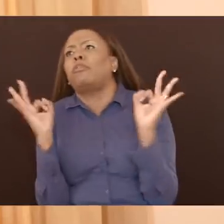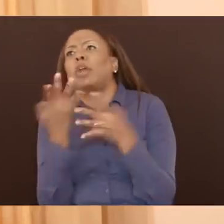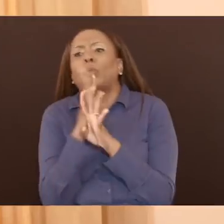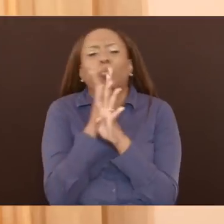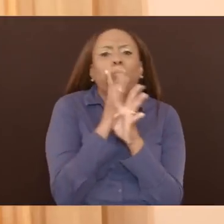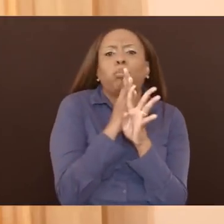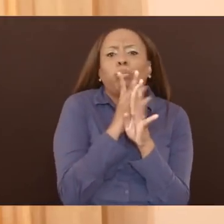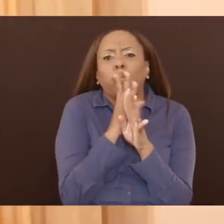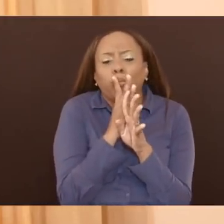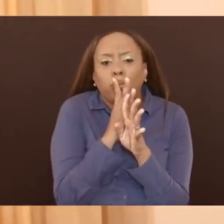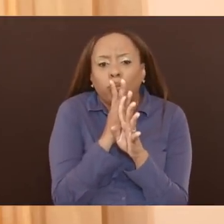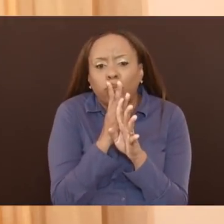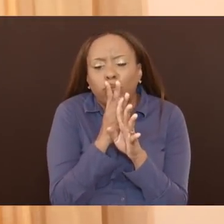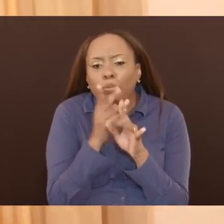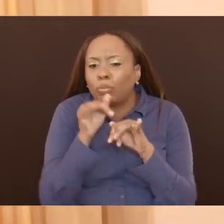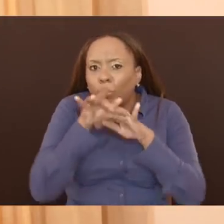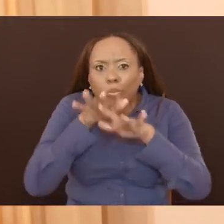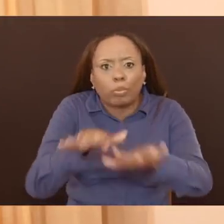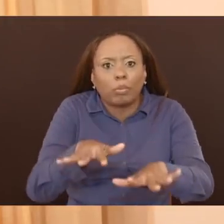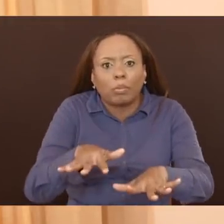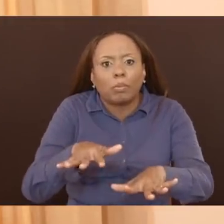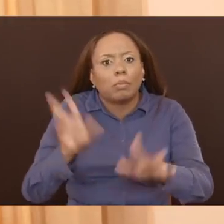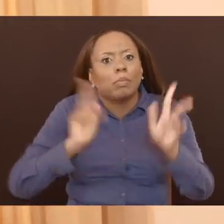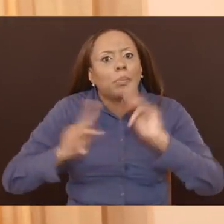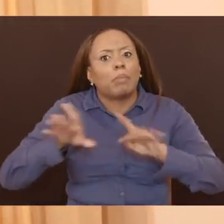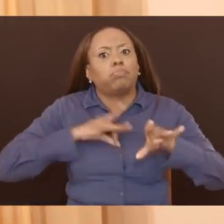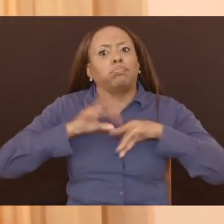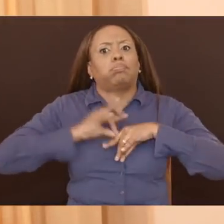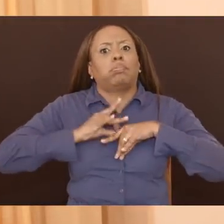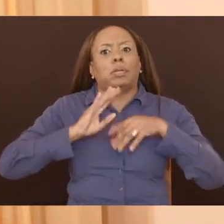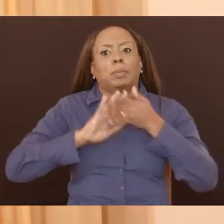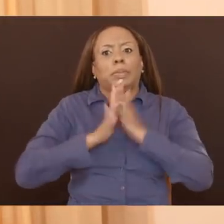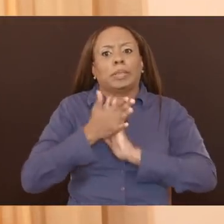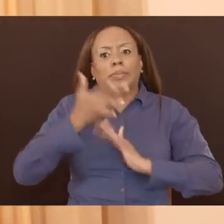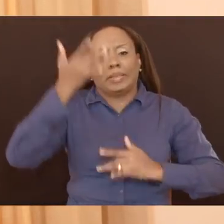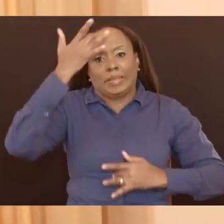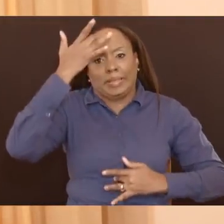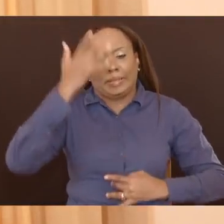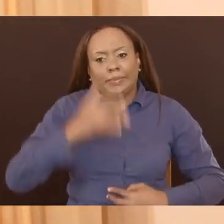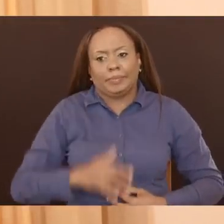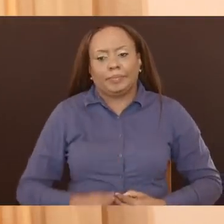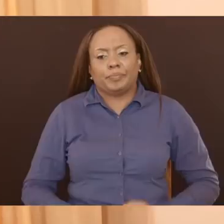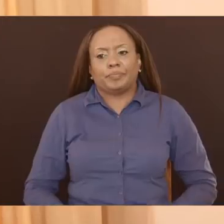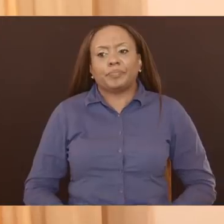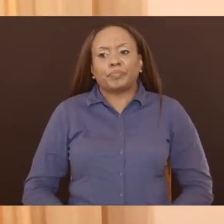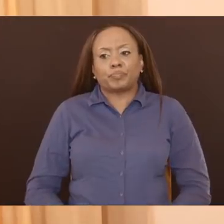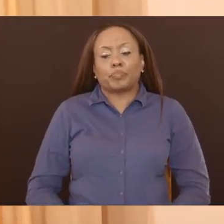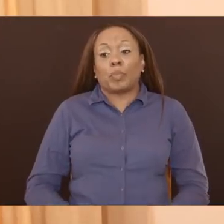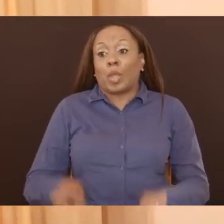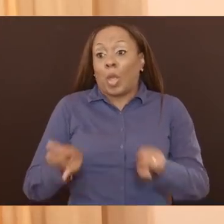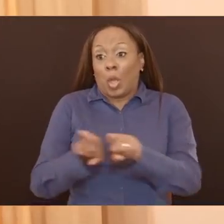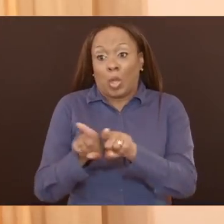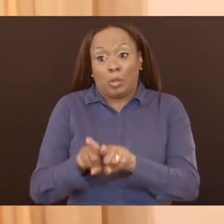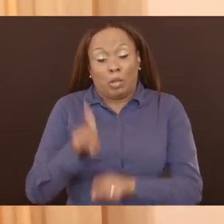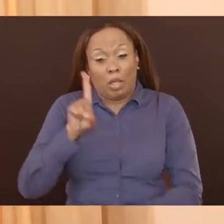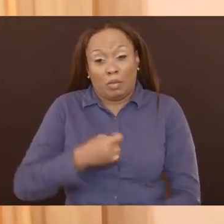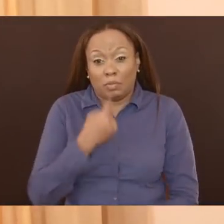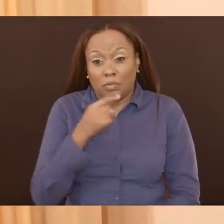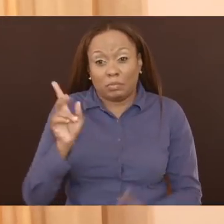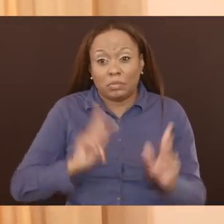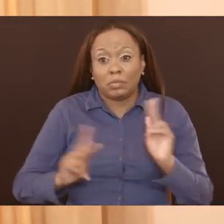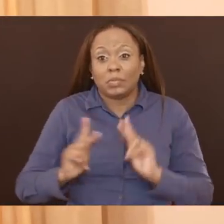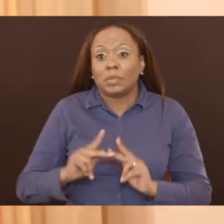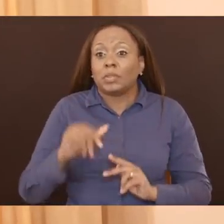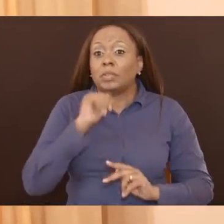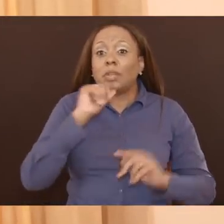public places, we also have to remind persons of the appropriate way in which to wear masks. Not as a necklace